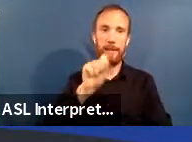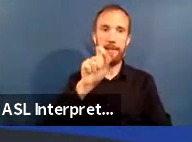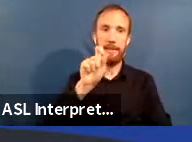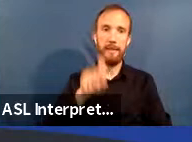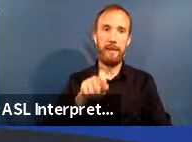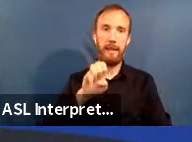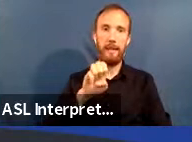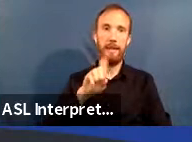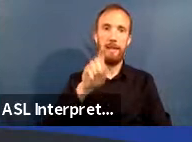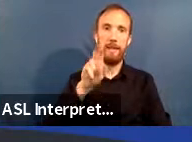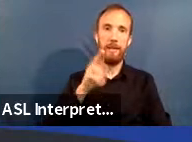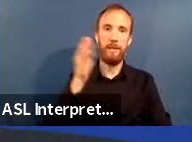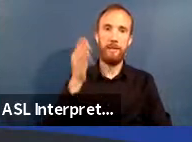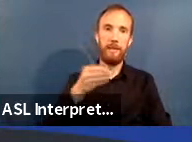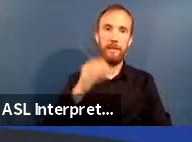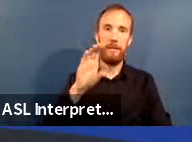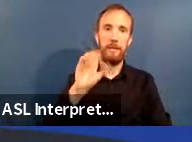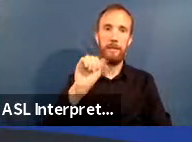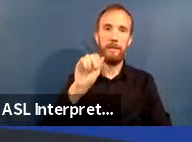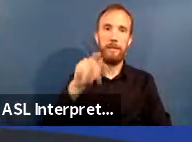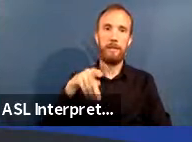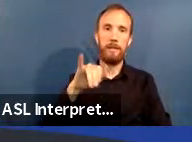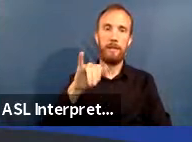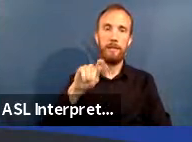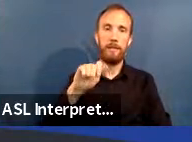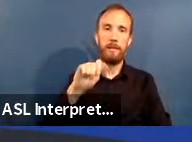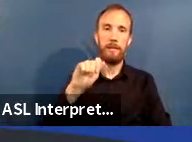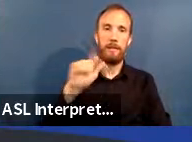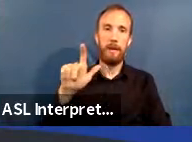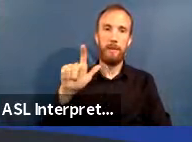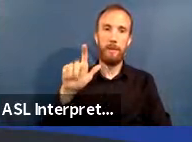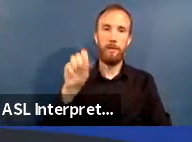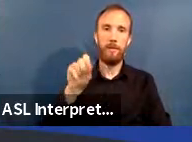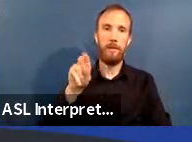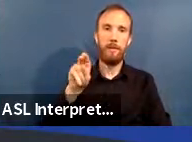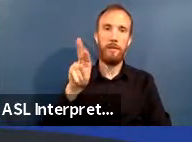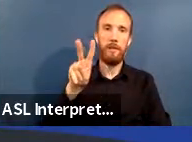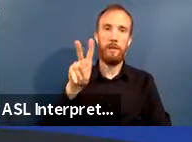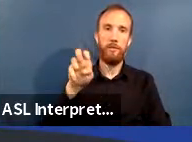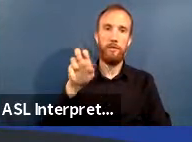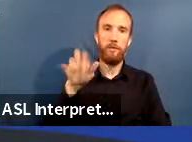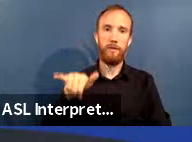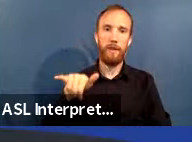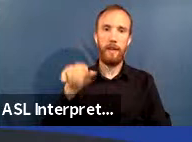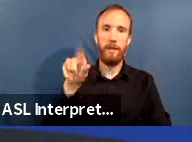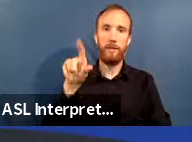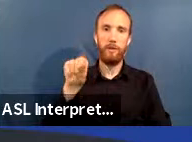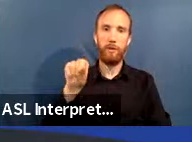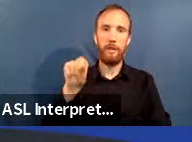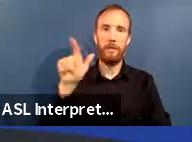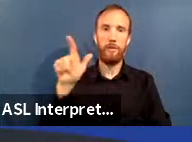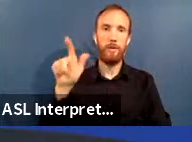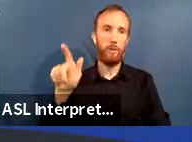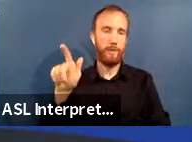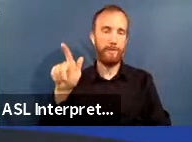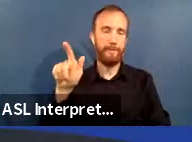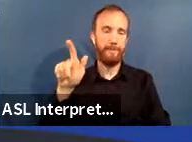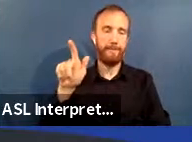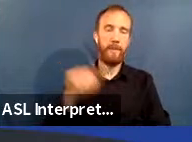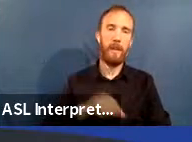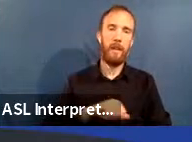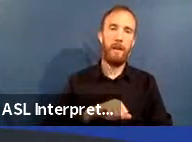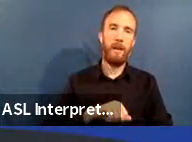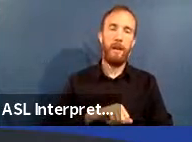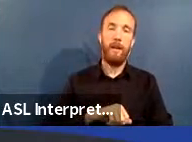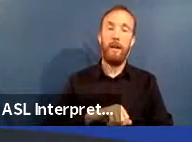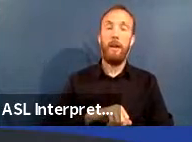cps.edu/capital survey 2021. Like we've been sharing with you, we use this data that you provide us through